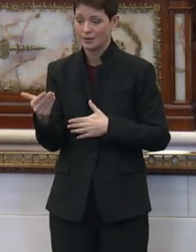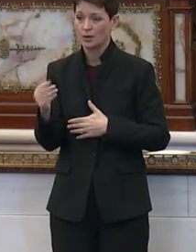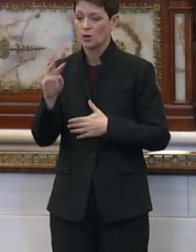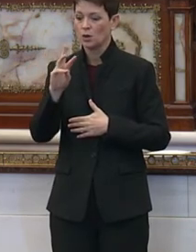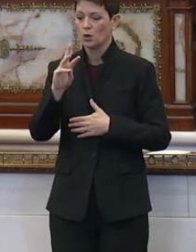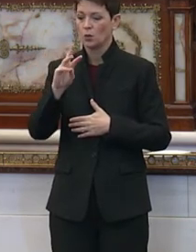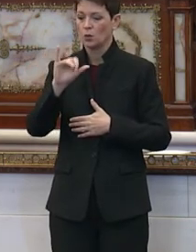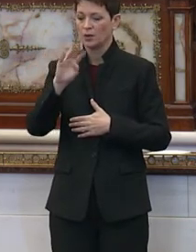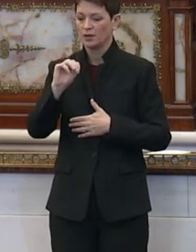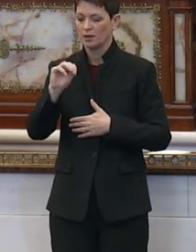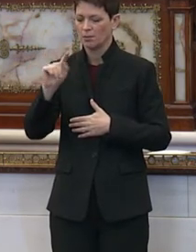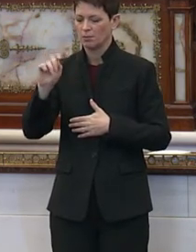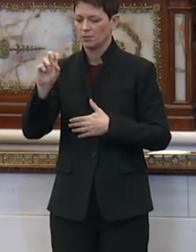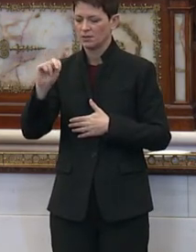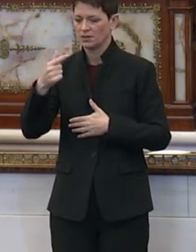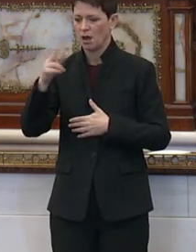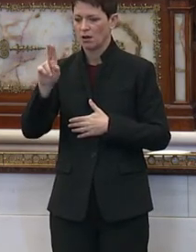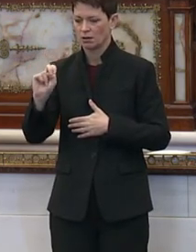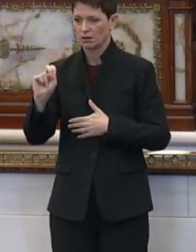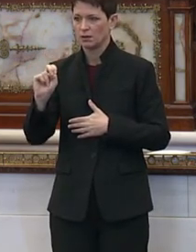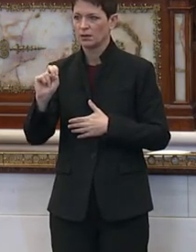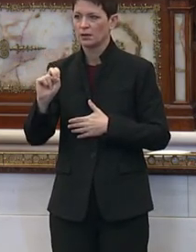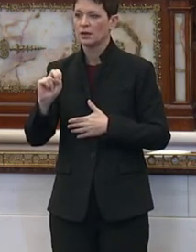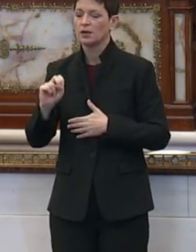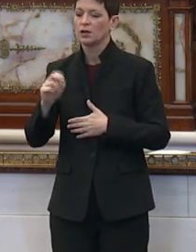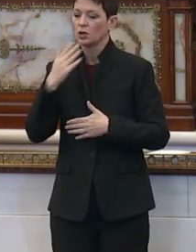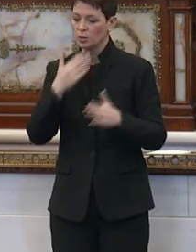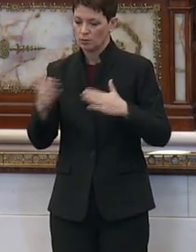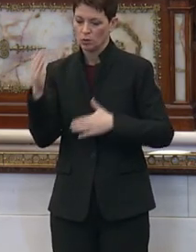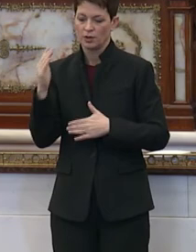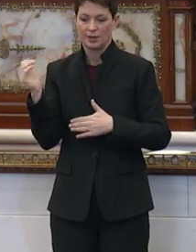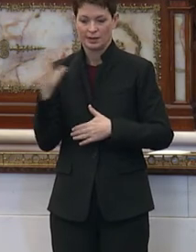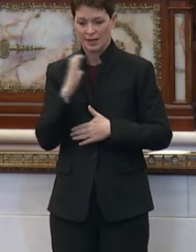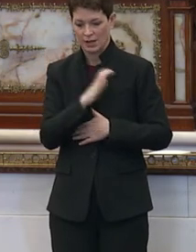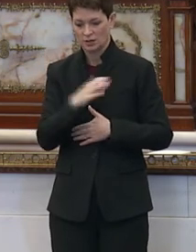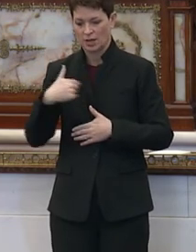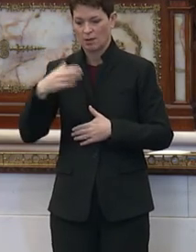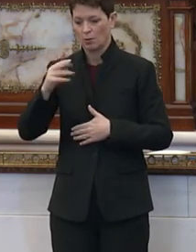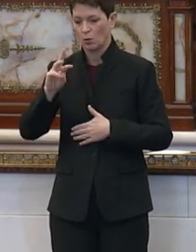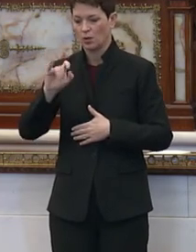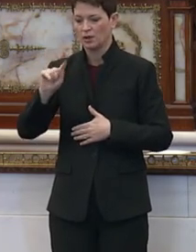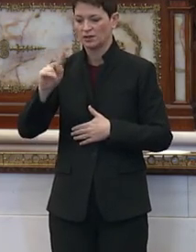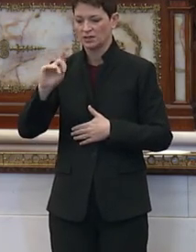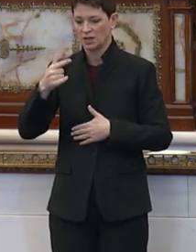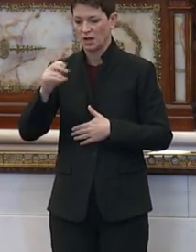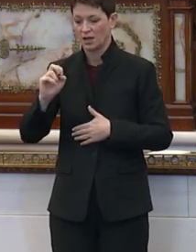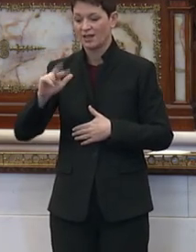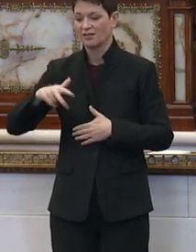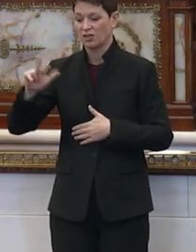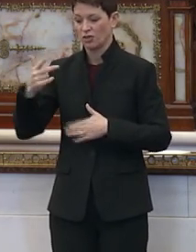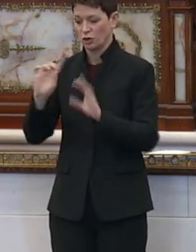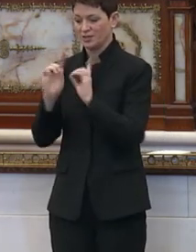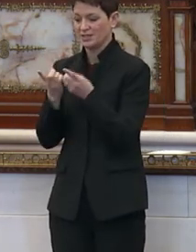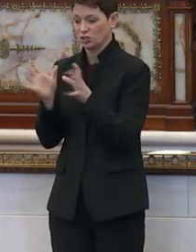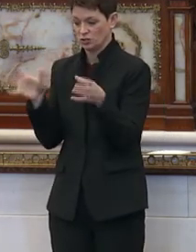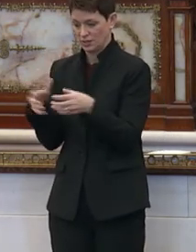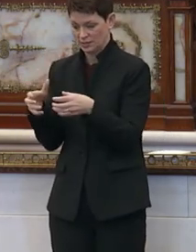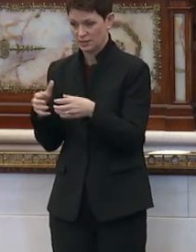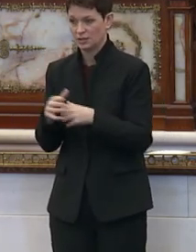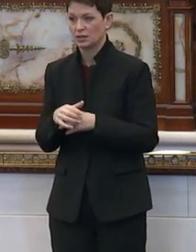William Tung. Good morning, Council President Clark and City Council. My name is Will Tung. I live in the 3rd Councilmanic